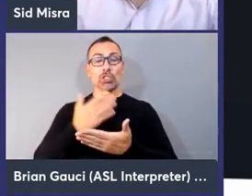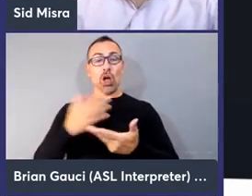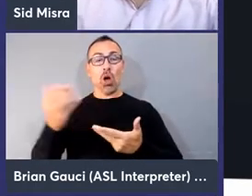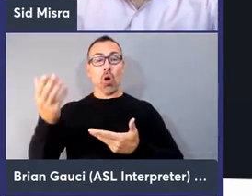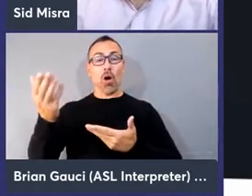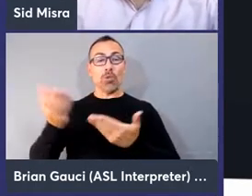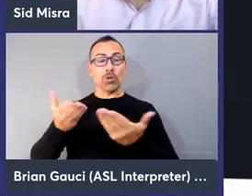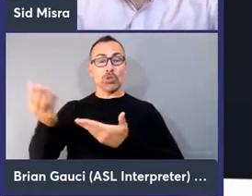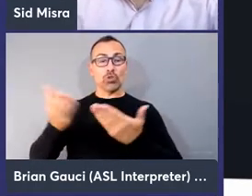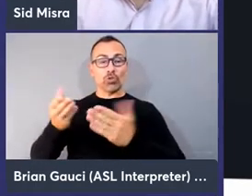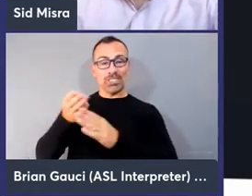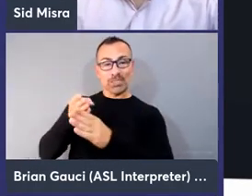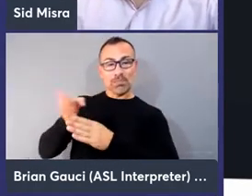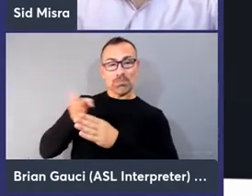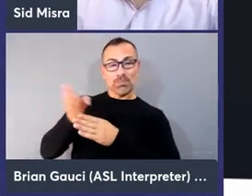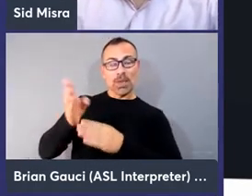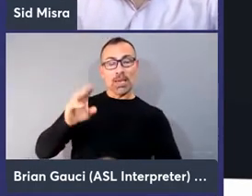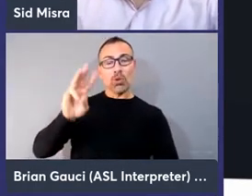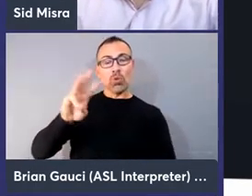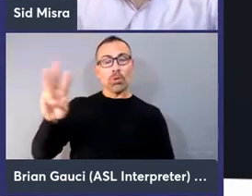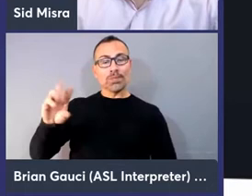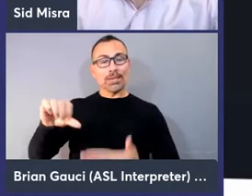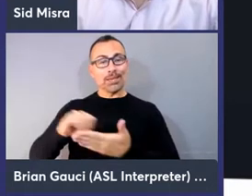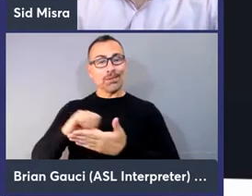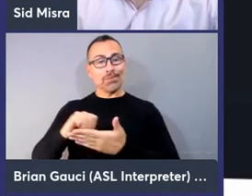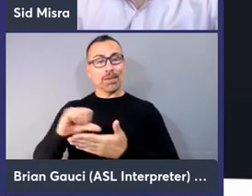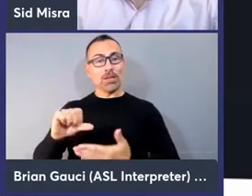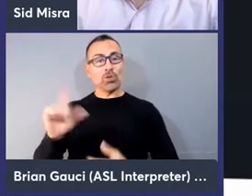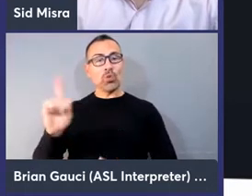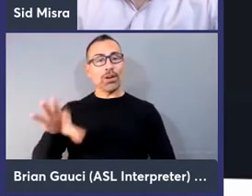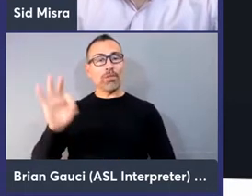main website page. So it's located at